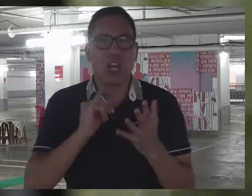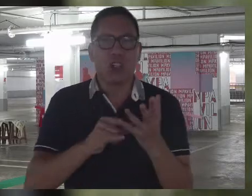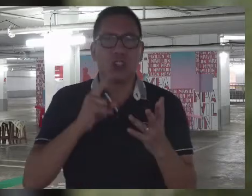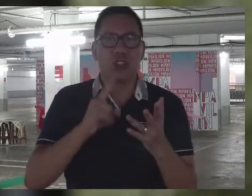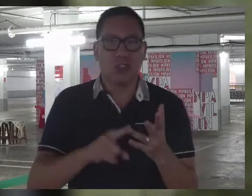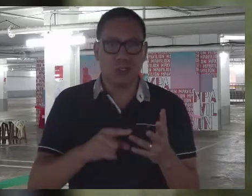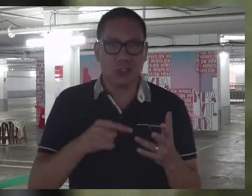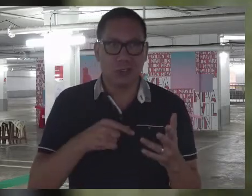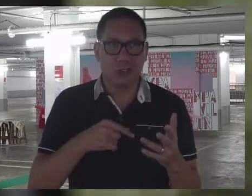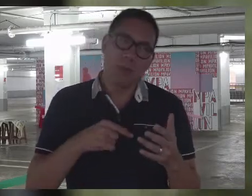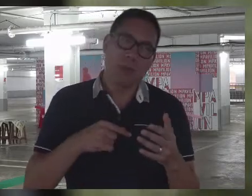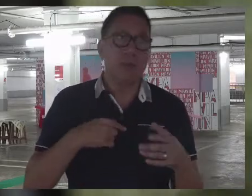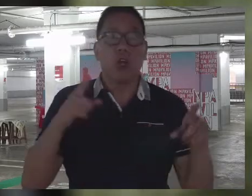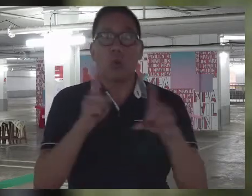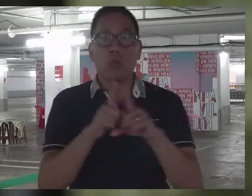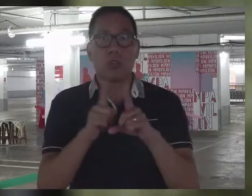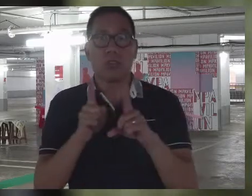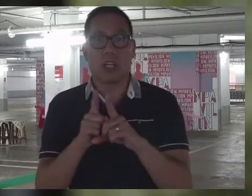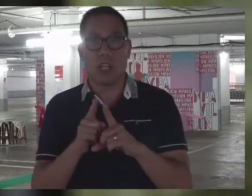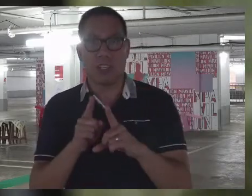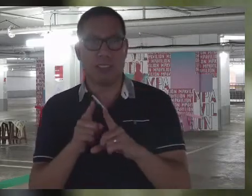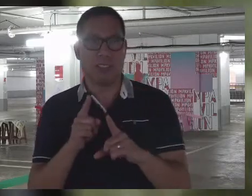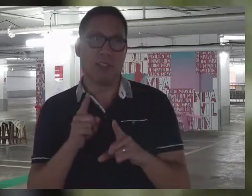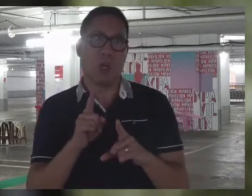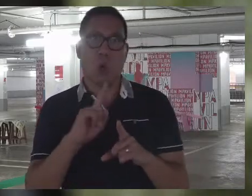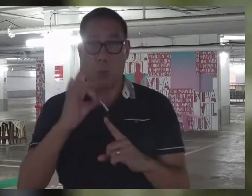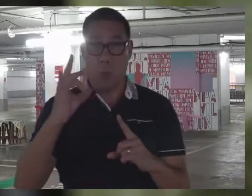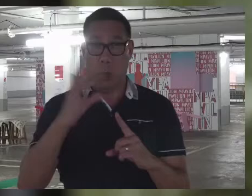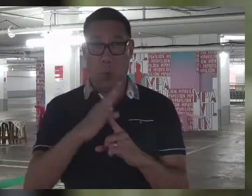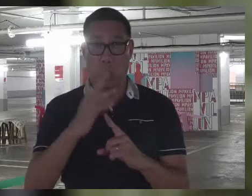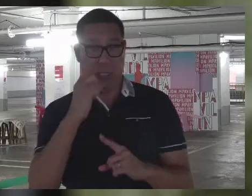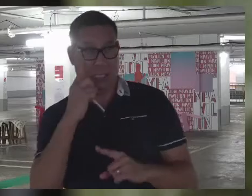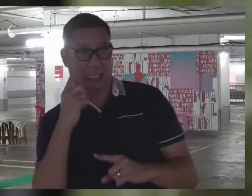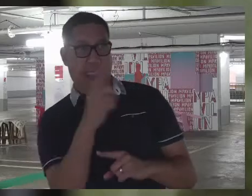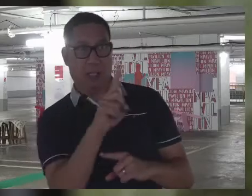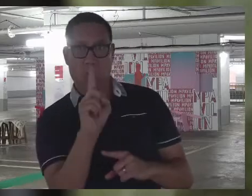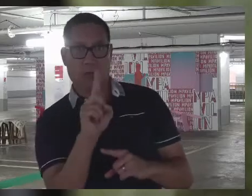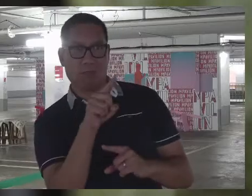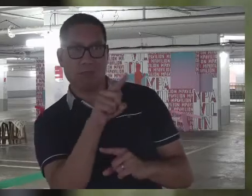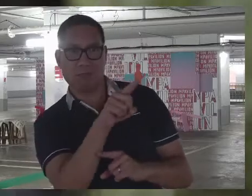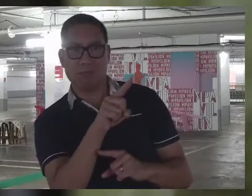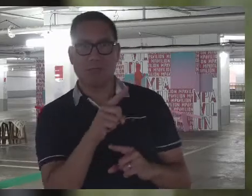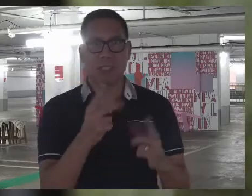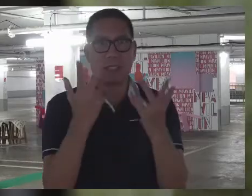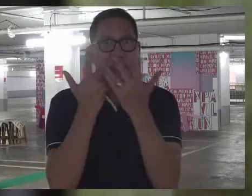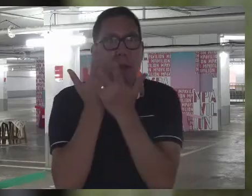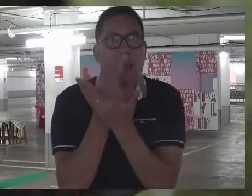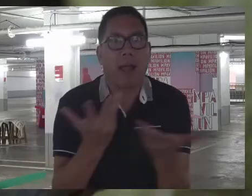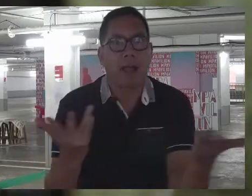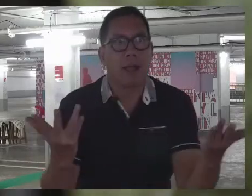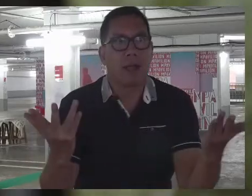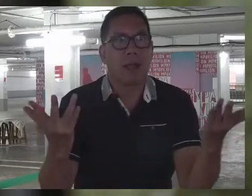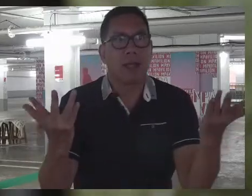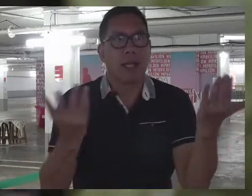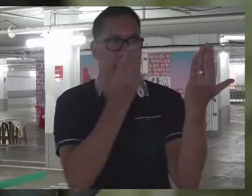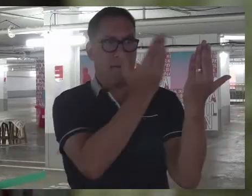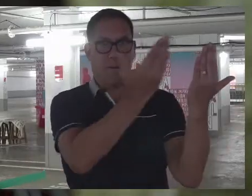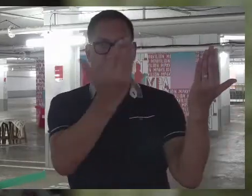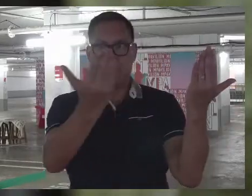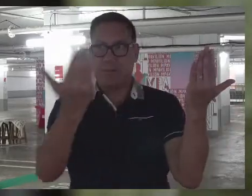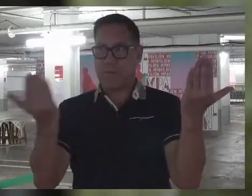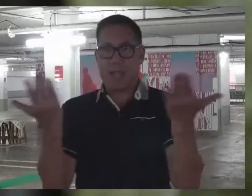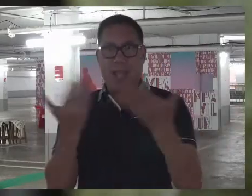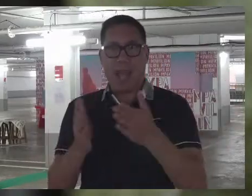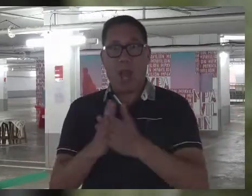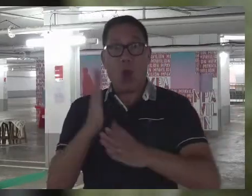and then also with this, what is critical, as you can see, is the sense of display and how that display would work